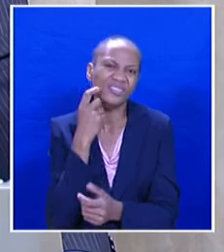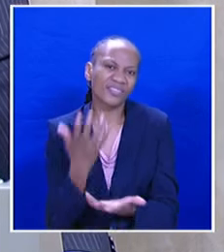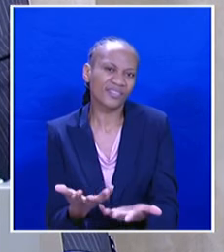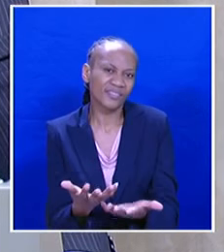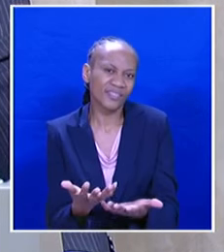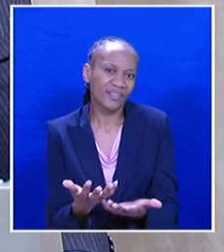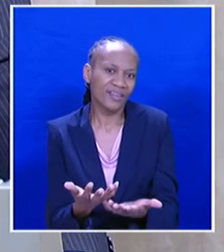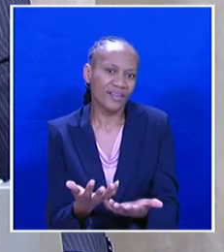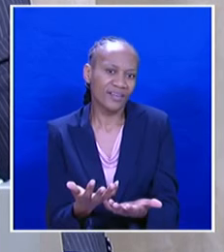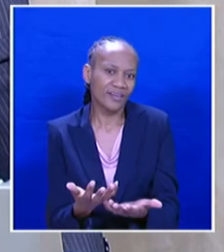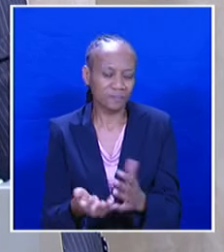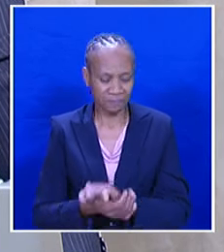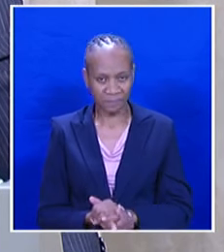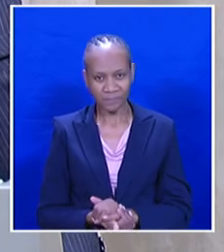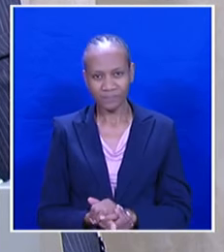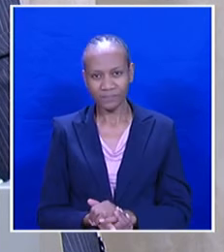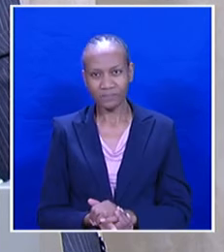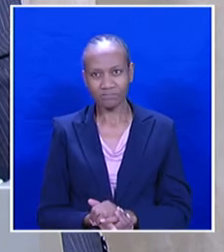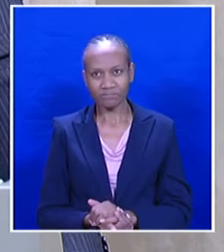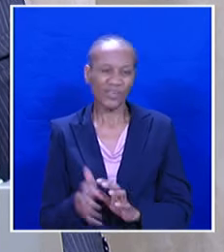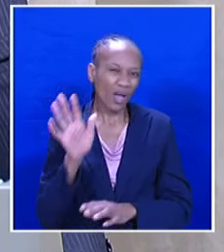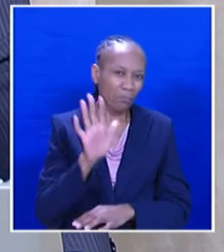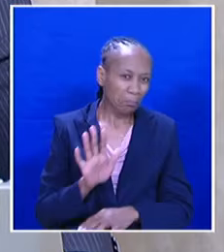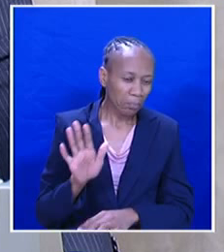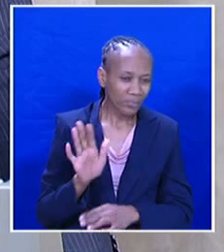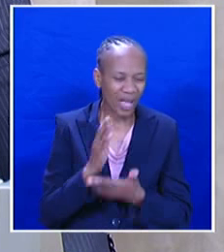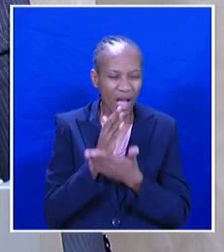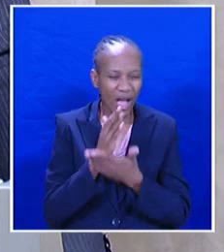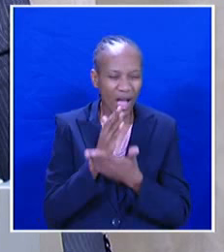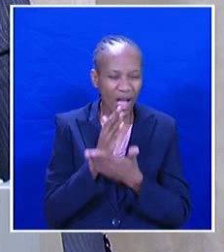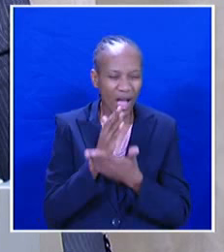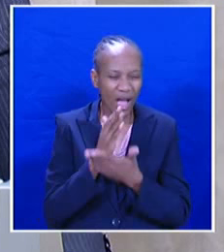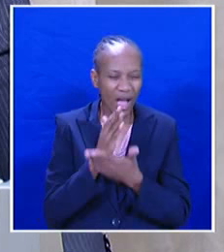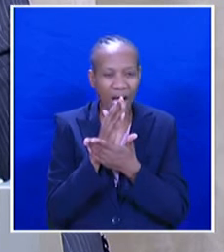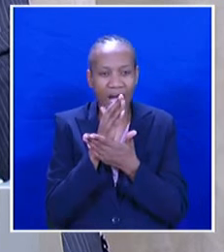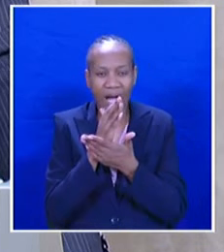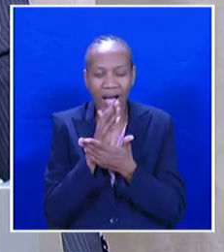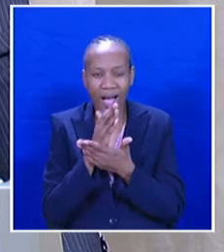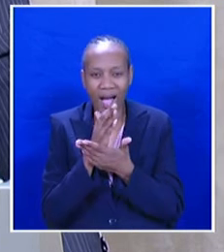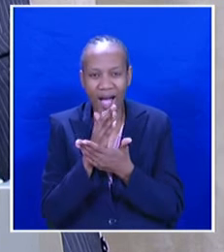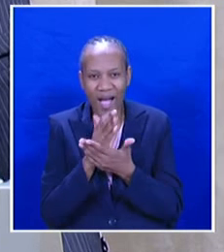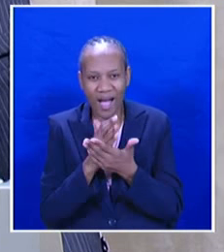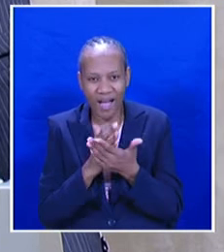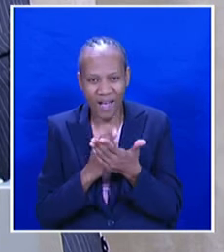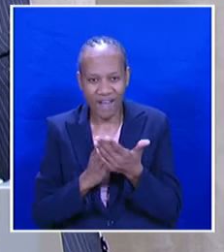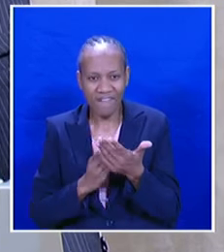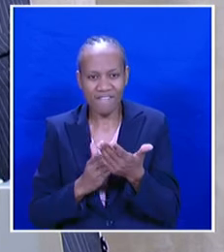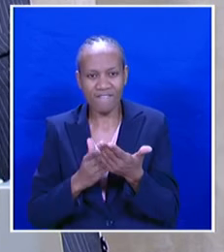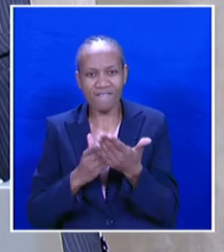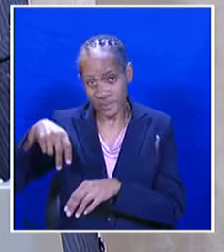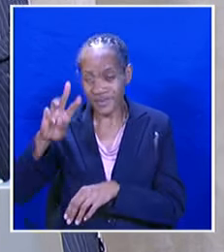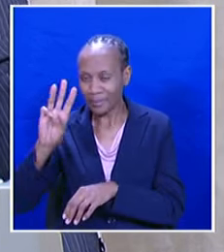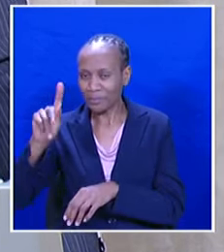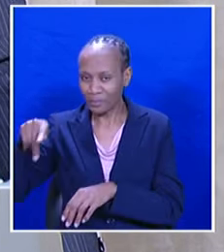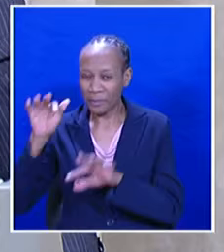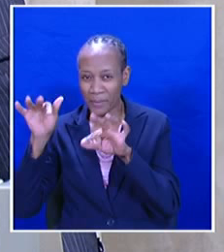about. Approximately half of all EPWP participants were unemployed for more than 3 years